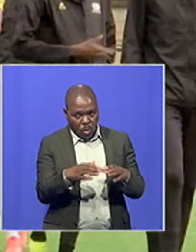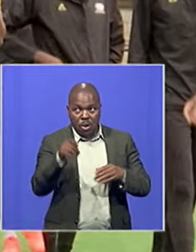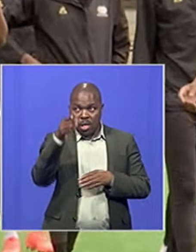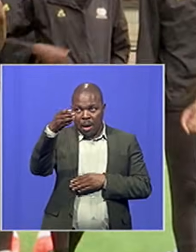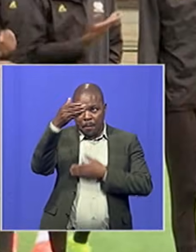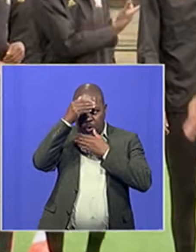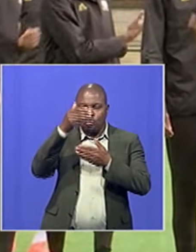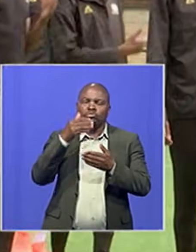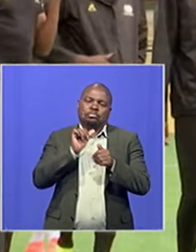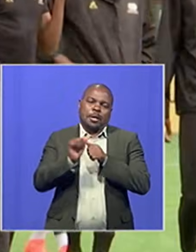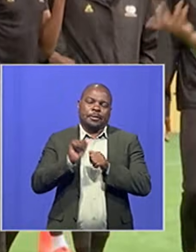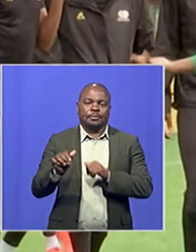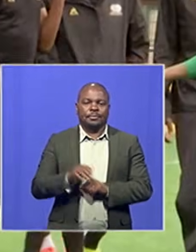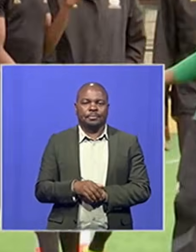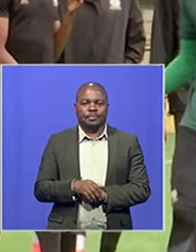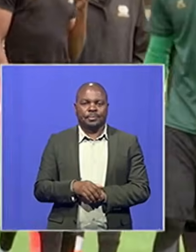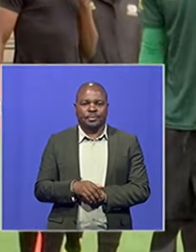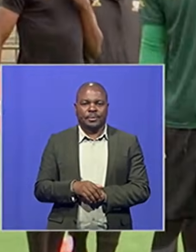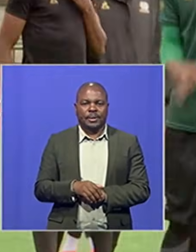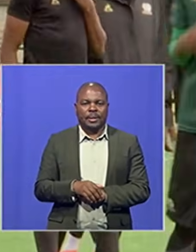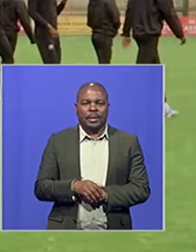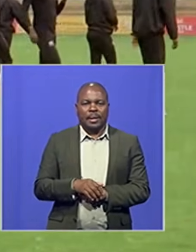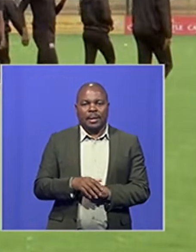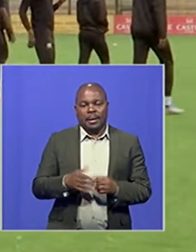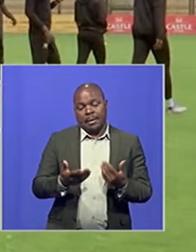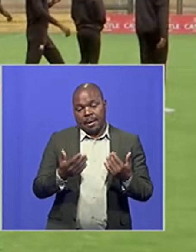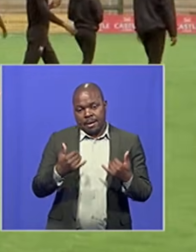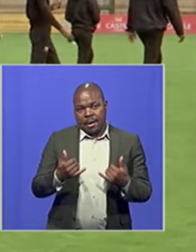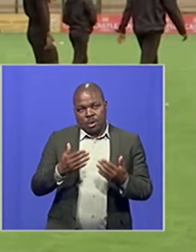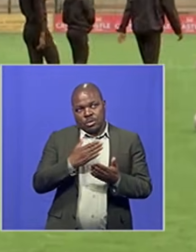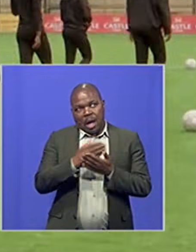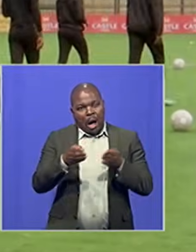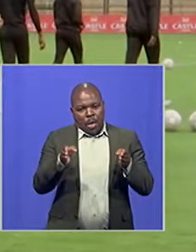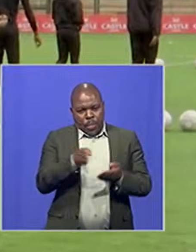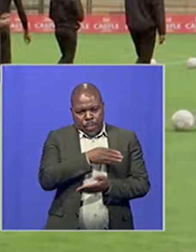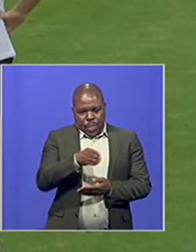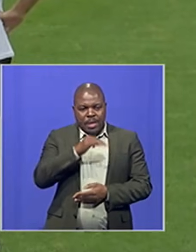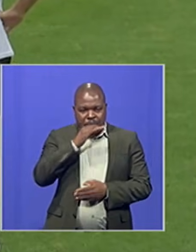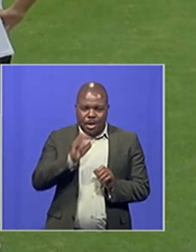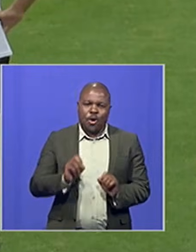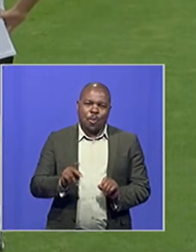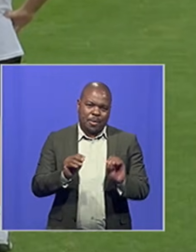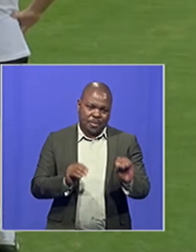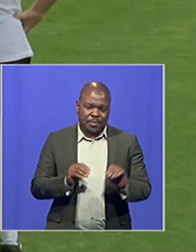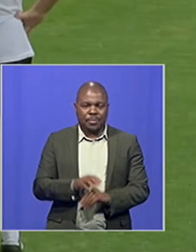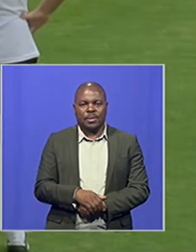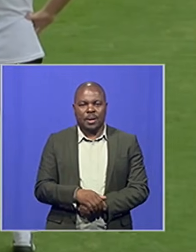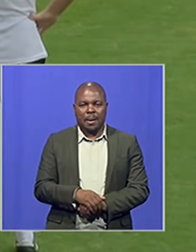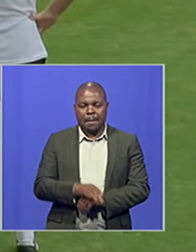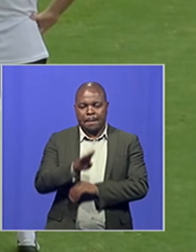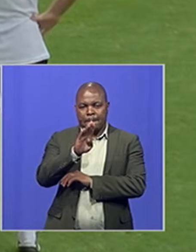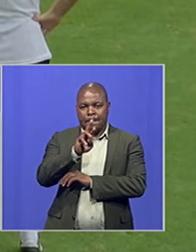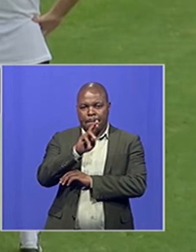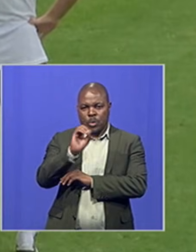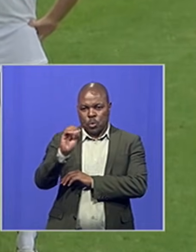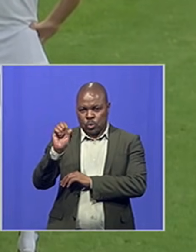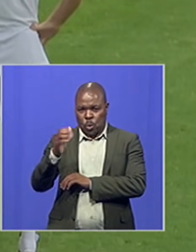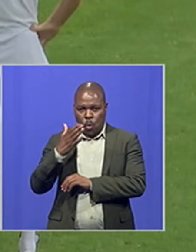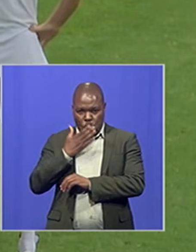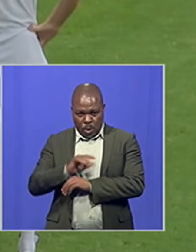Morocco. Le fa go ntse jalo go se nne teng ga bone go naya ditshono. Mme Bruce o ikaeletse go